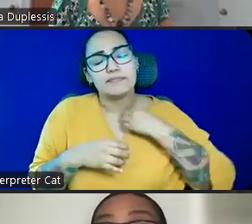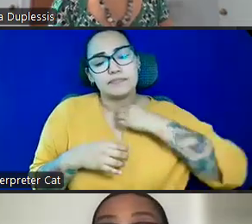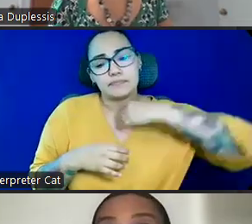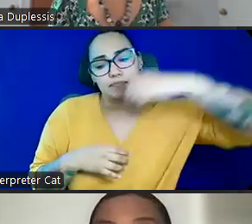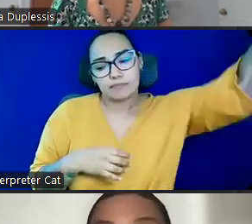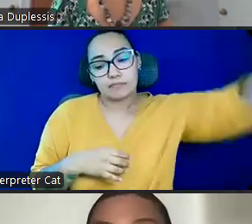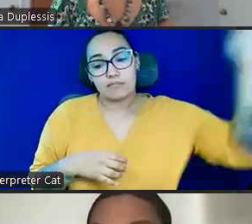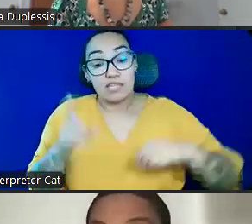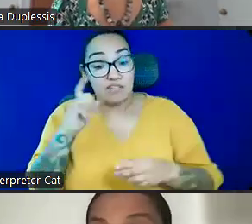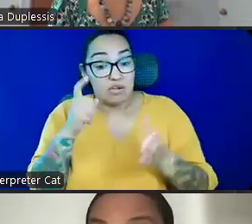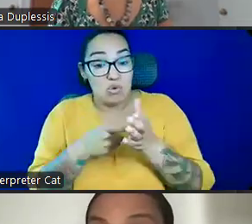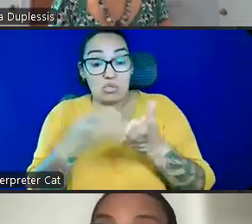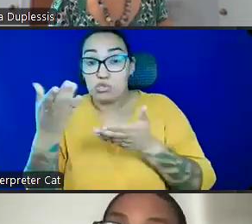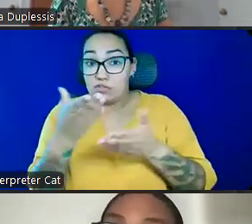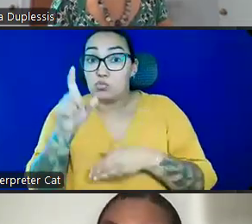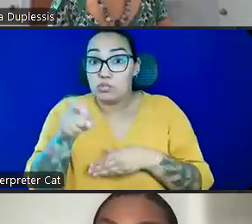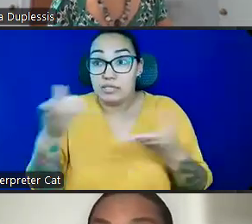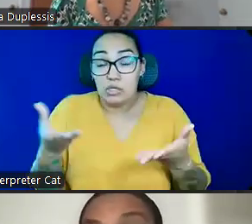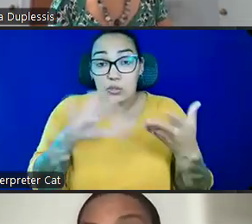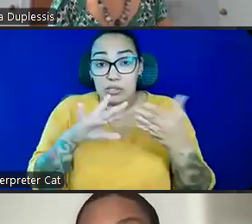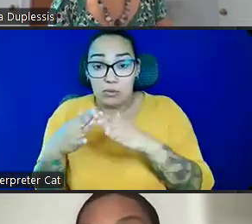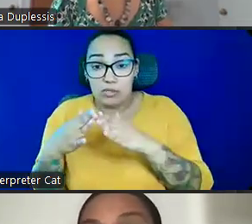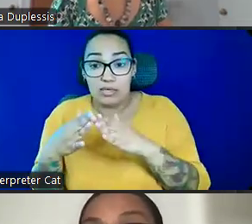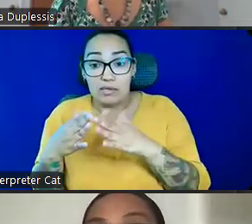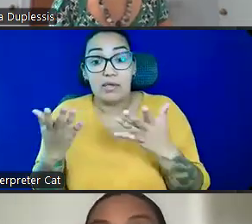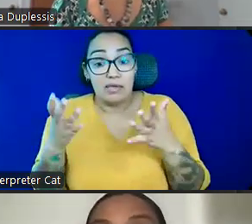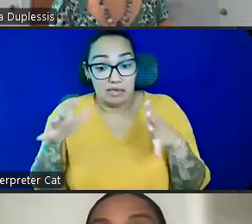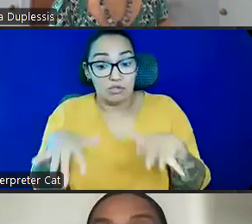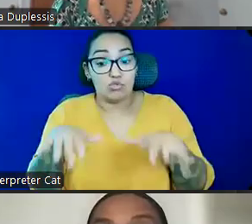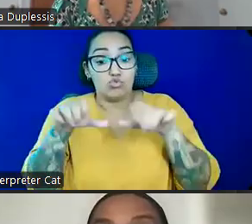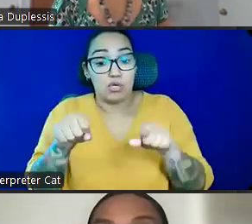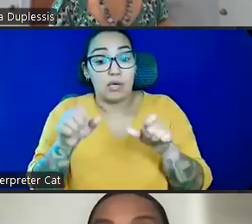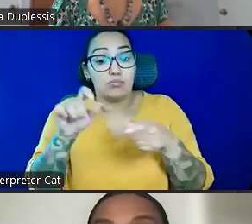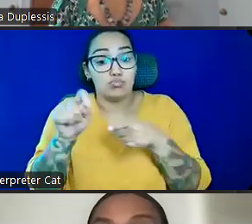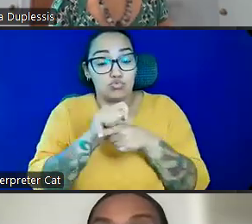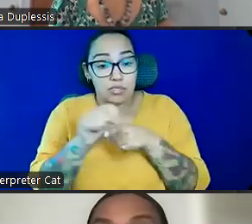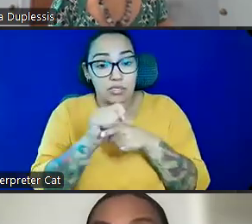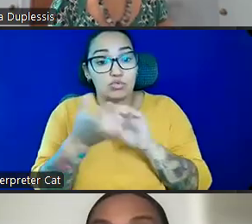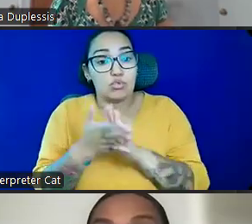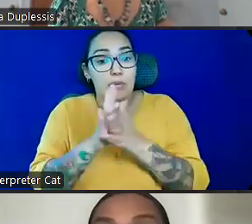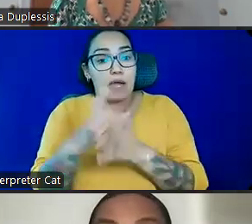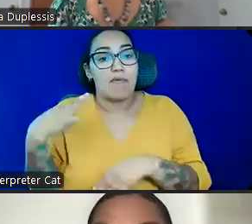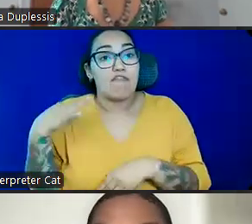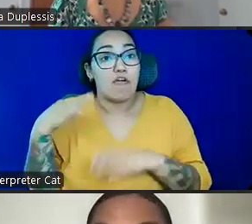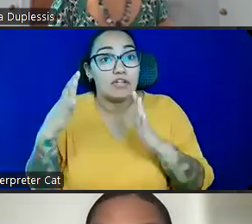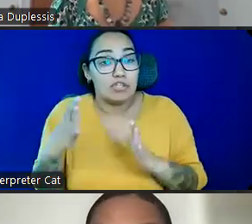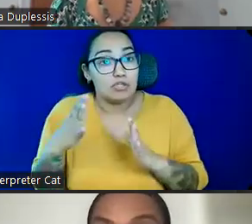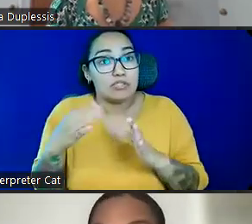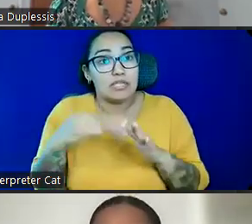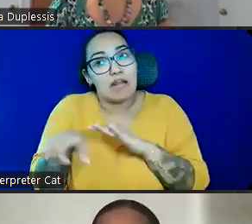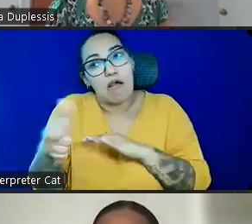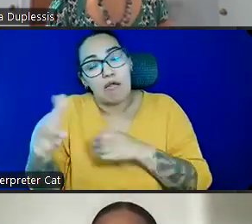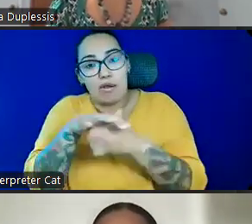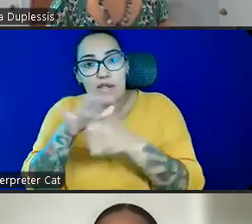they saw that the services were needed in our community. They had actually taken the training to become volunteers in another part of Los Angeles